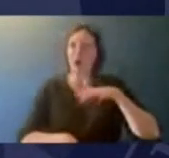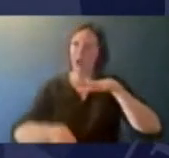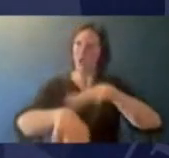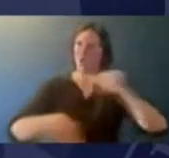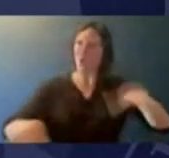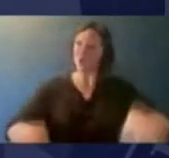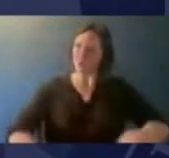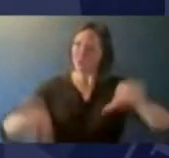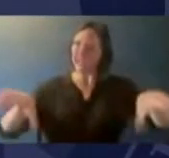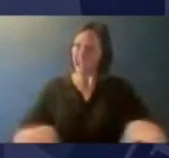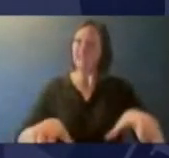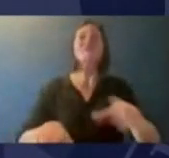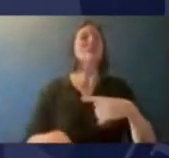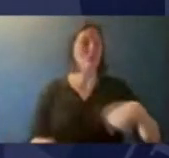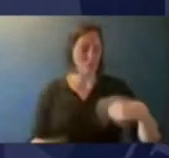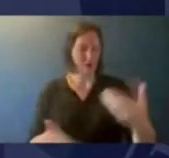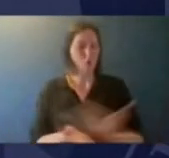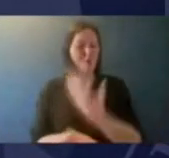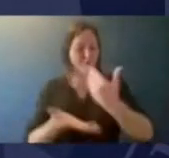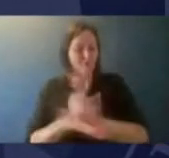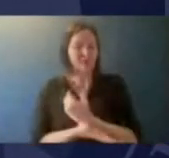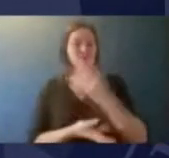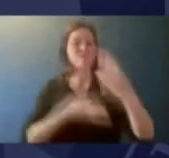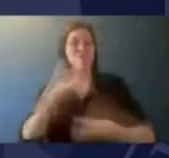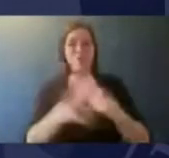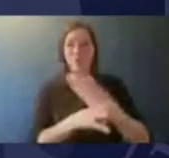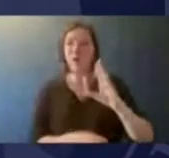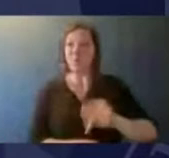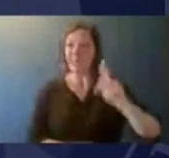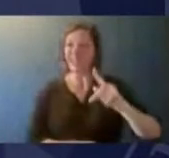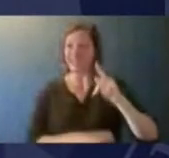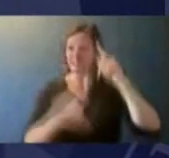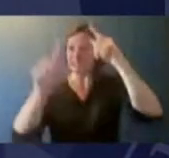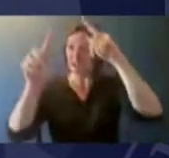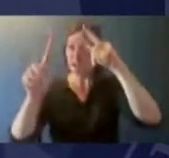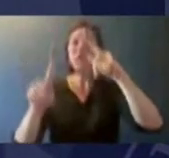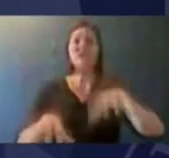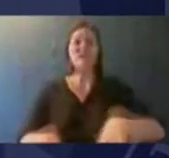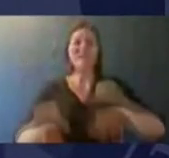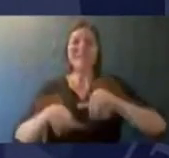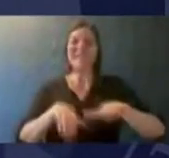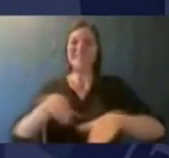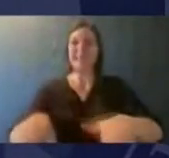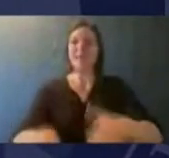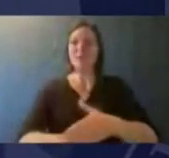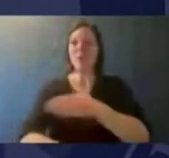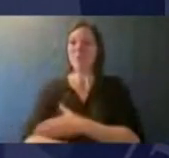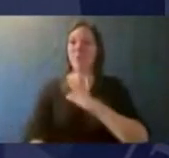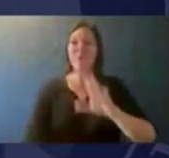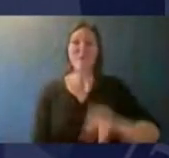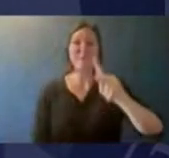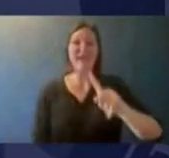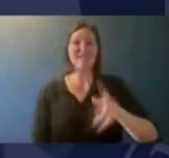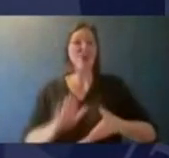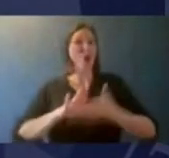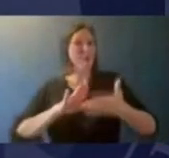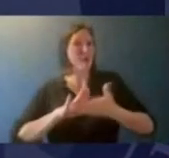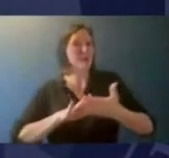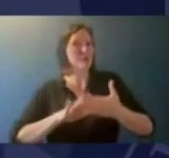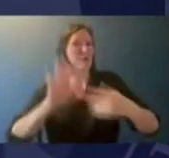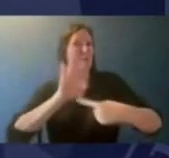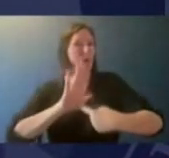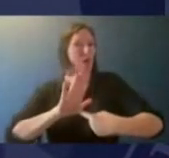Bank's mission. We're taking initial steps to improve the bank's operational model, and